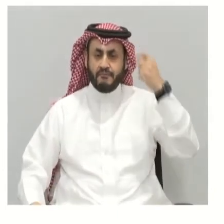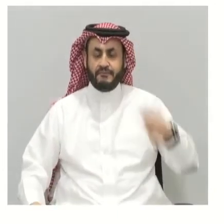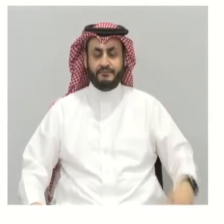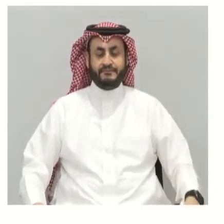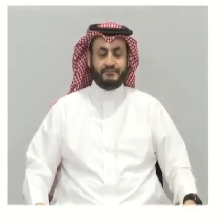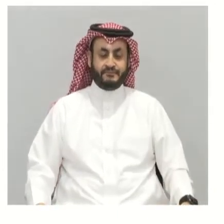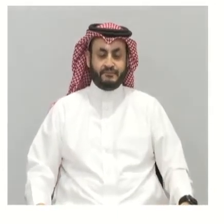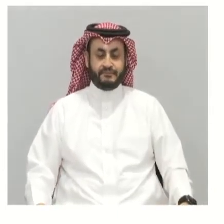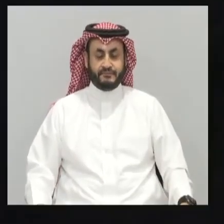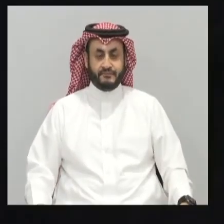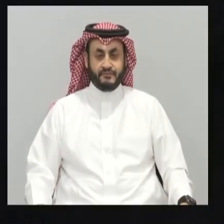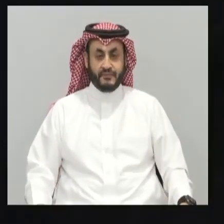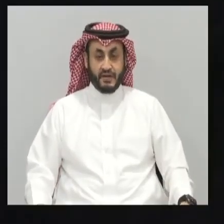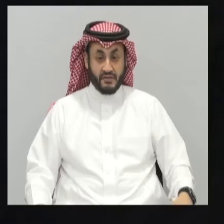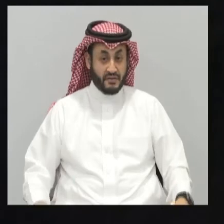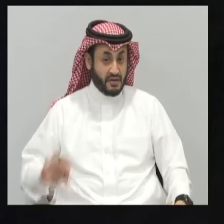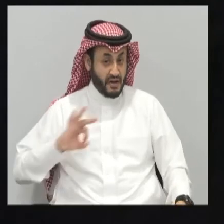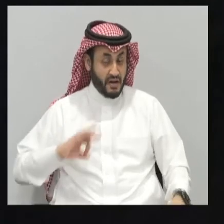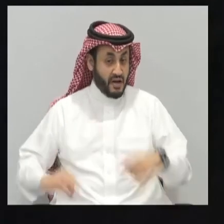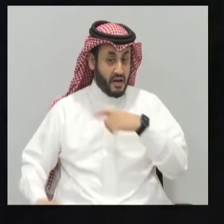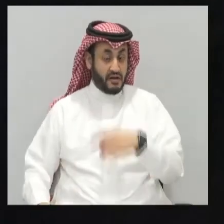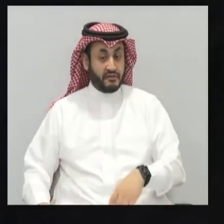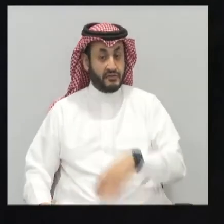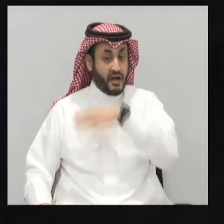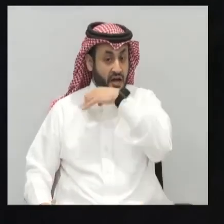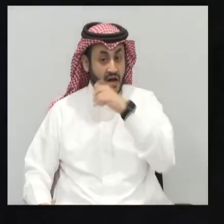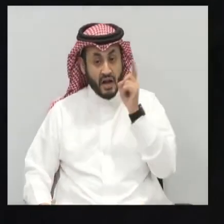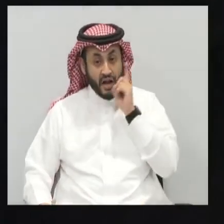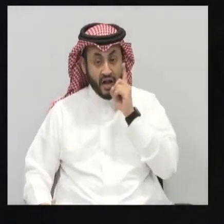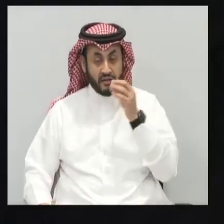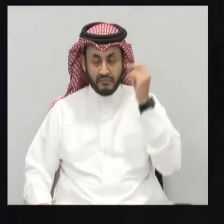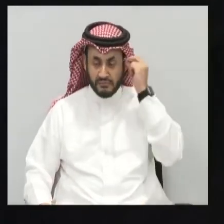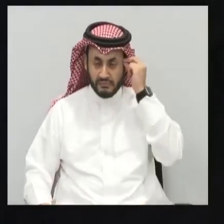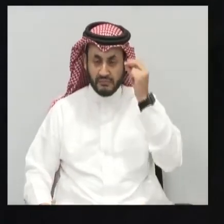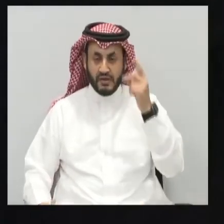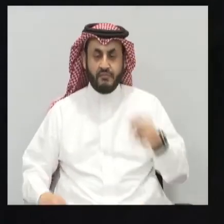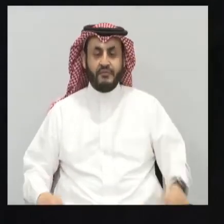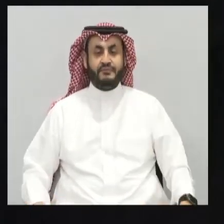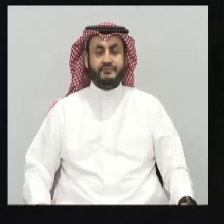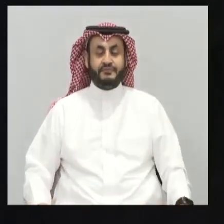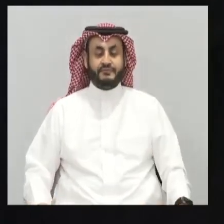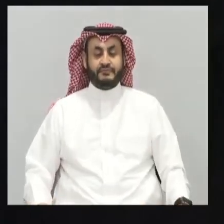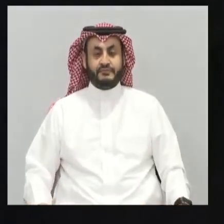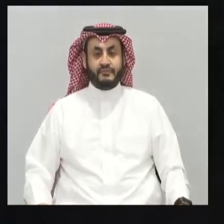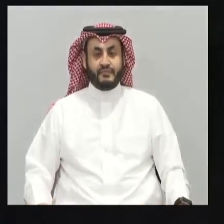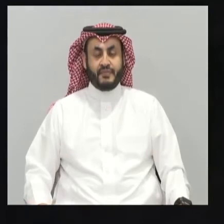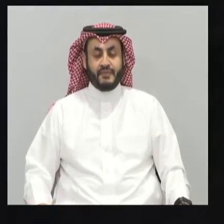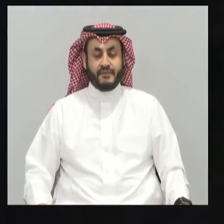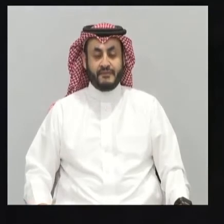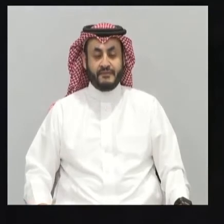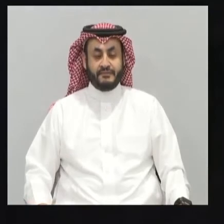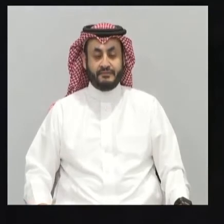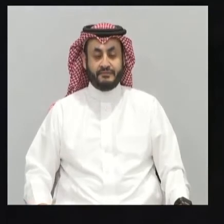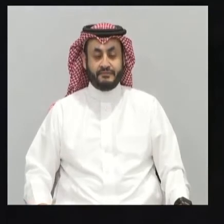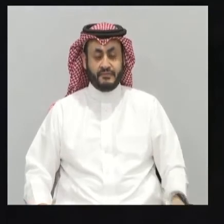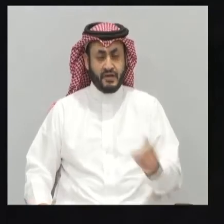Now, in the article, there were mentioned something about critical thinking and a strategic way to solve problems.